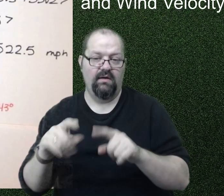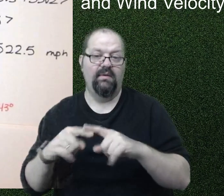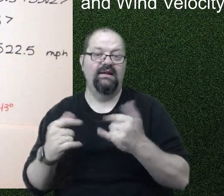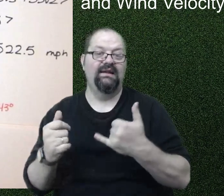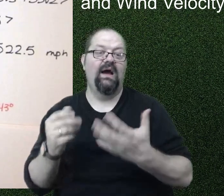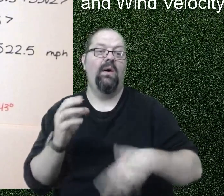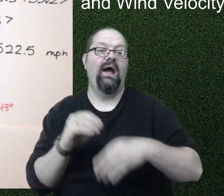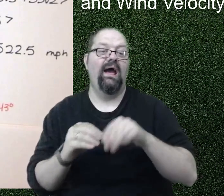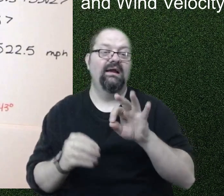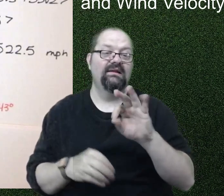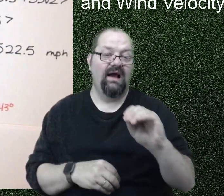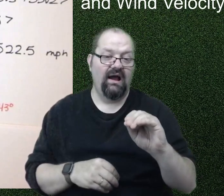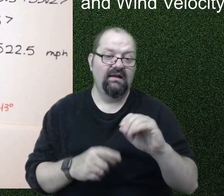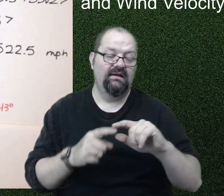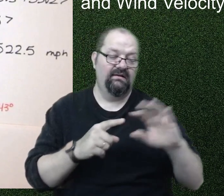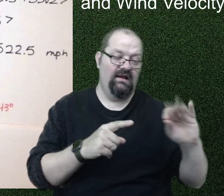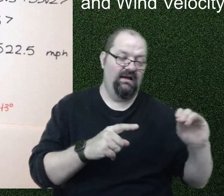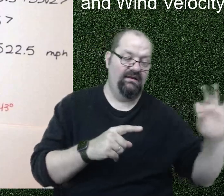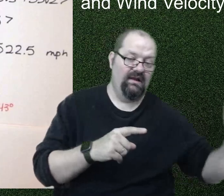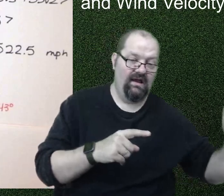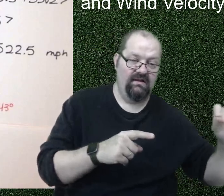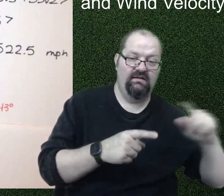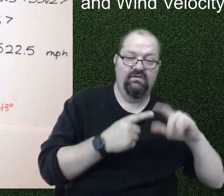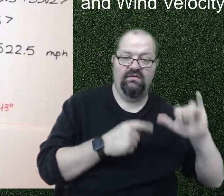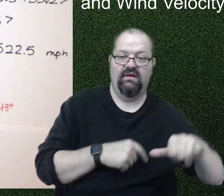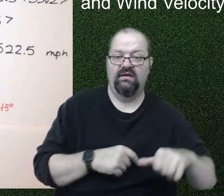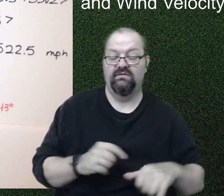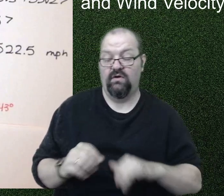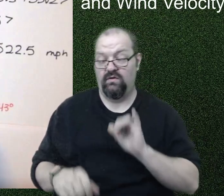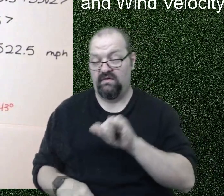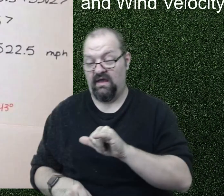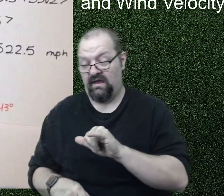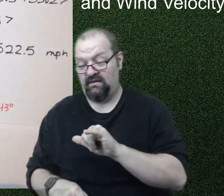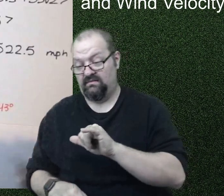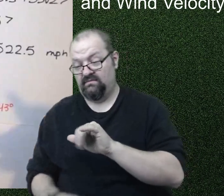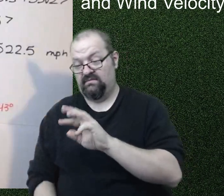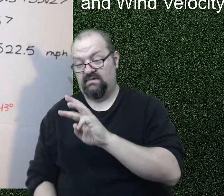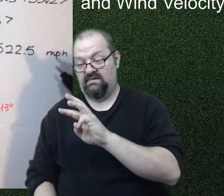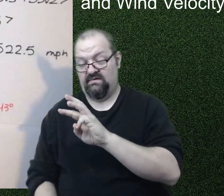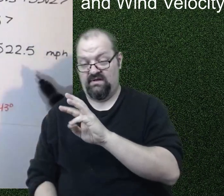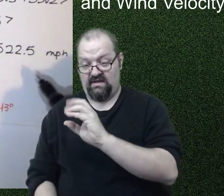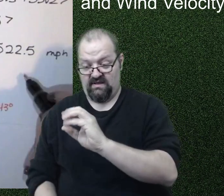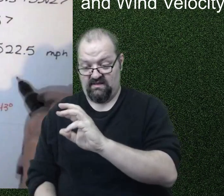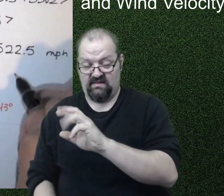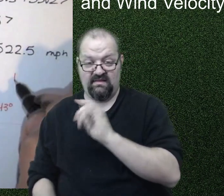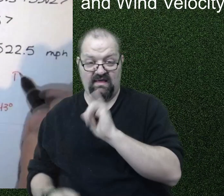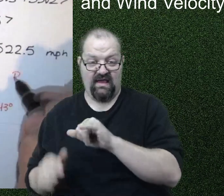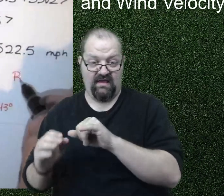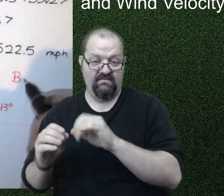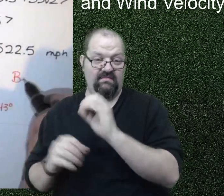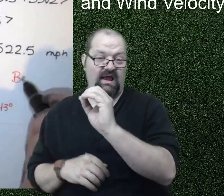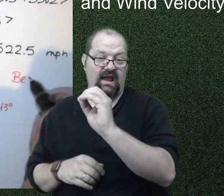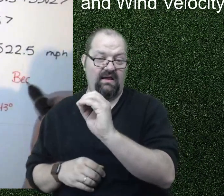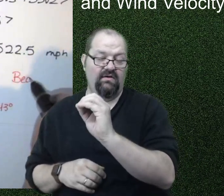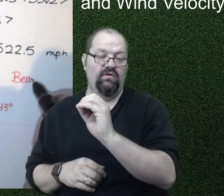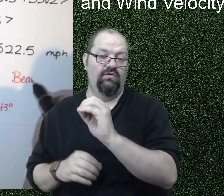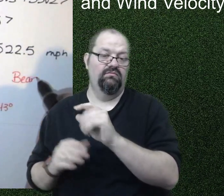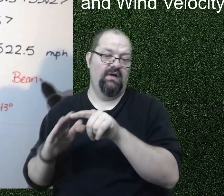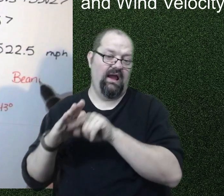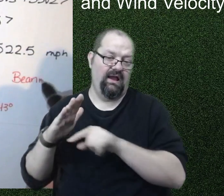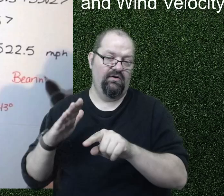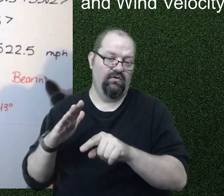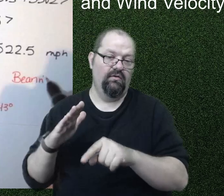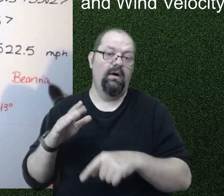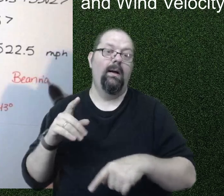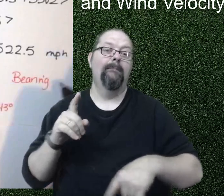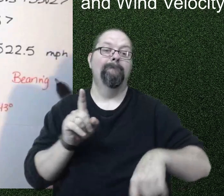another 90, plus another 90. So it's that angle plus 270 degrees. So our bearing